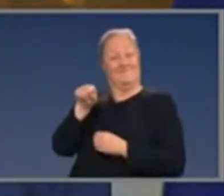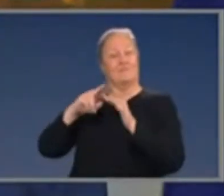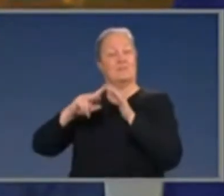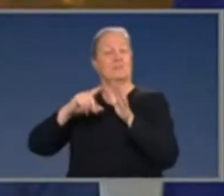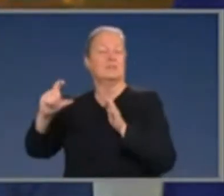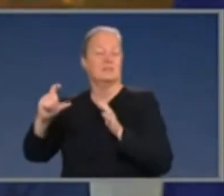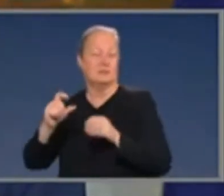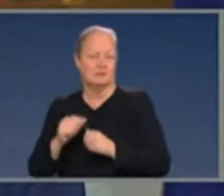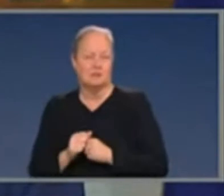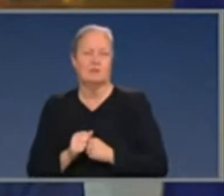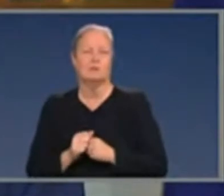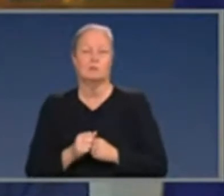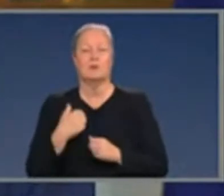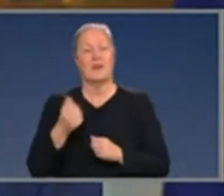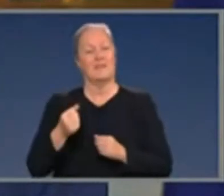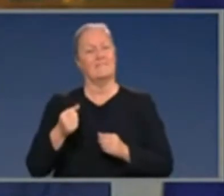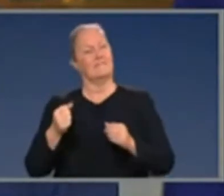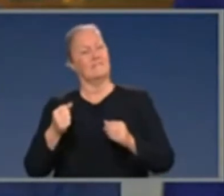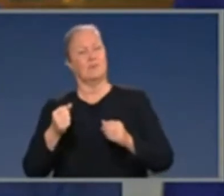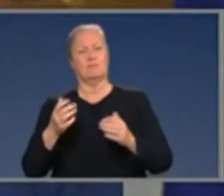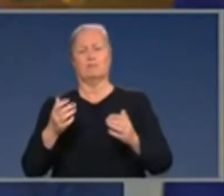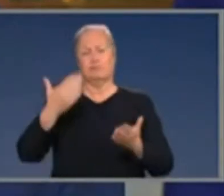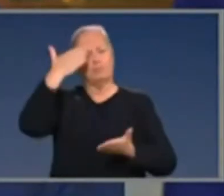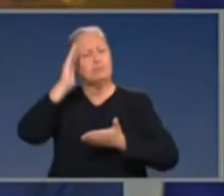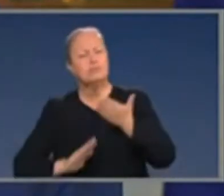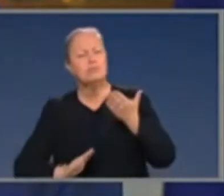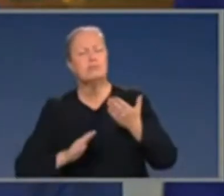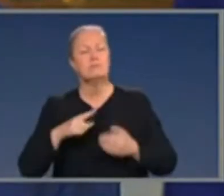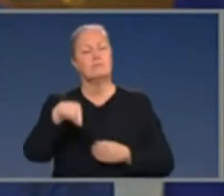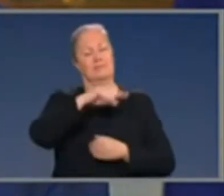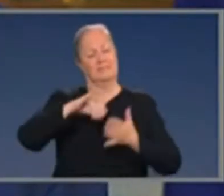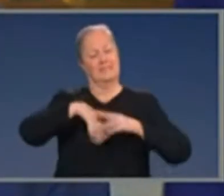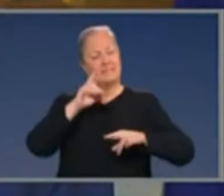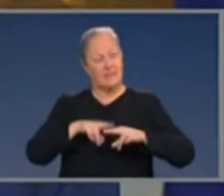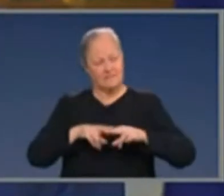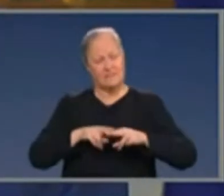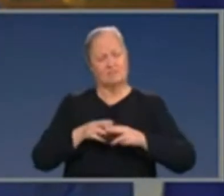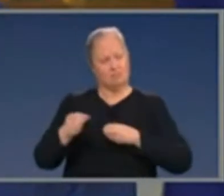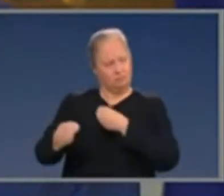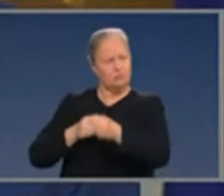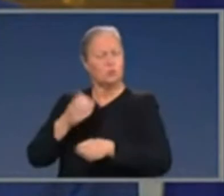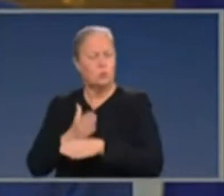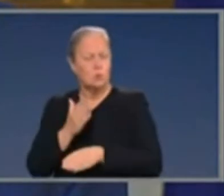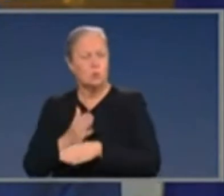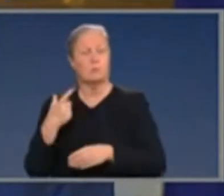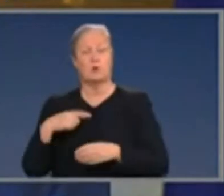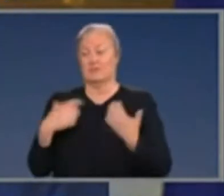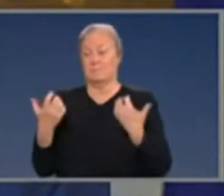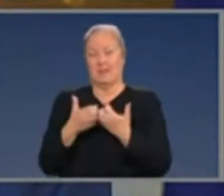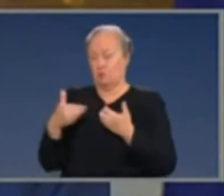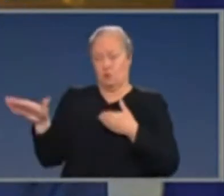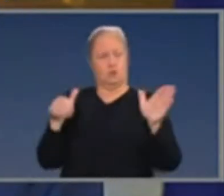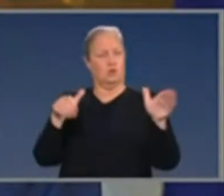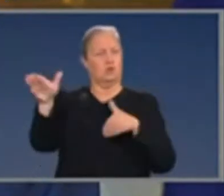We are putting in some very senior workforce to cope with the loss of the many senior staff from that facility